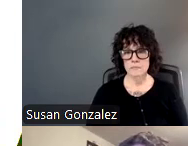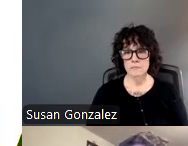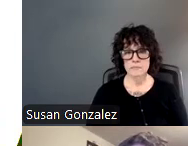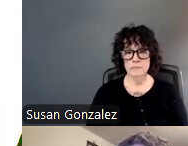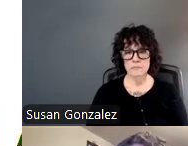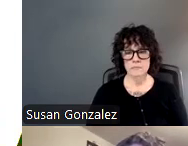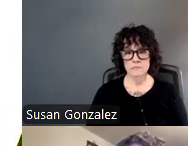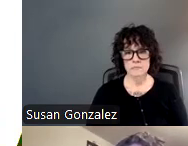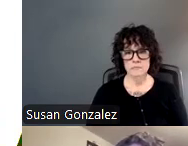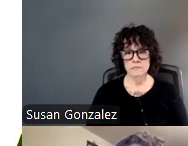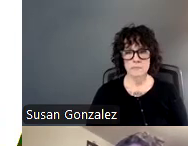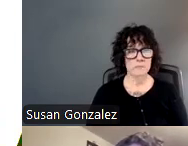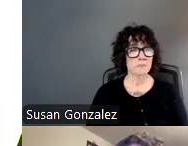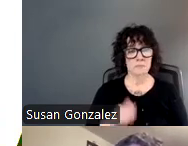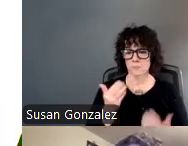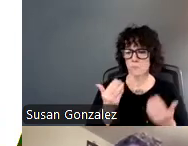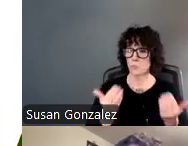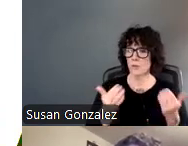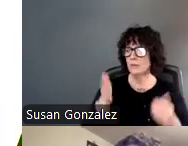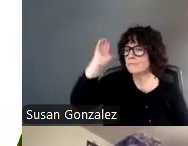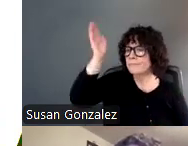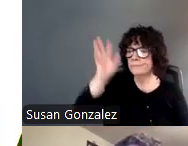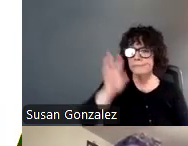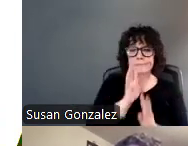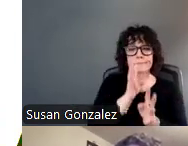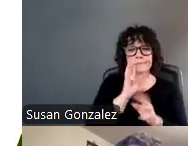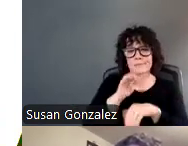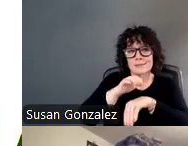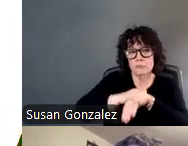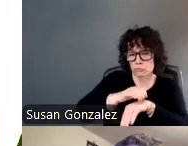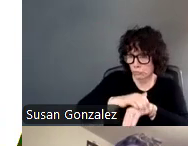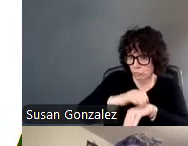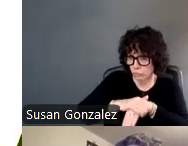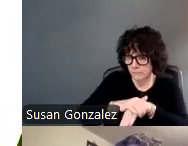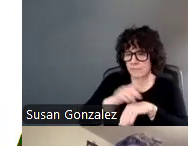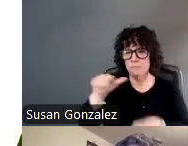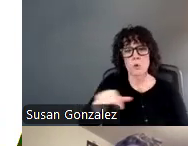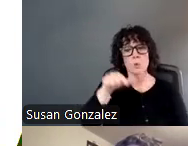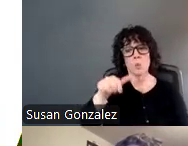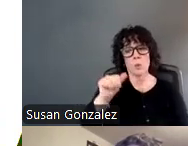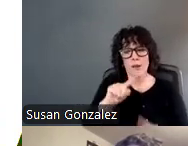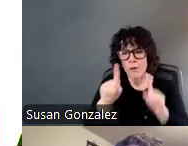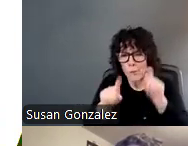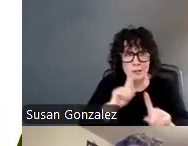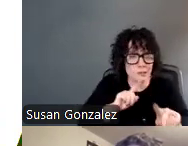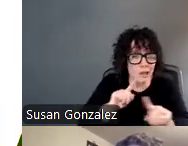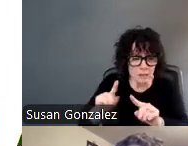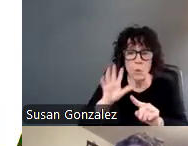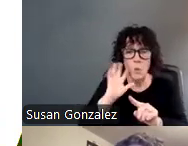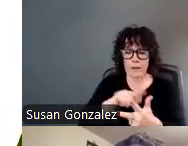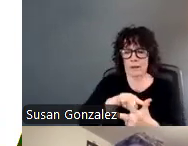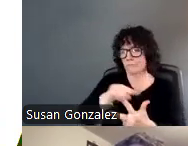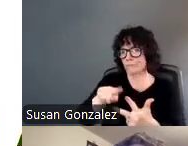Today's presentation will take place in English, and during the Q&A session, we'll actively